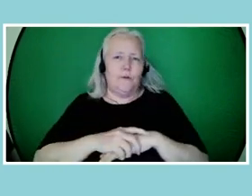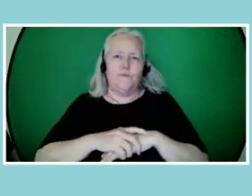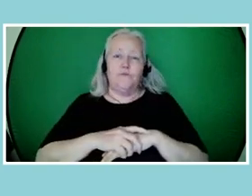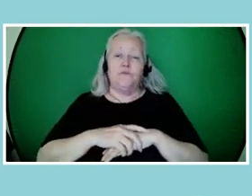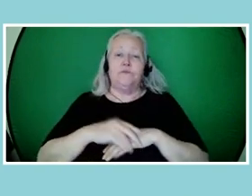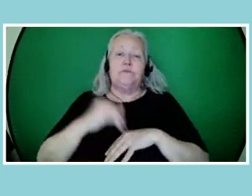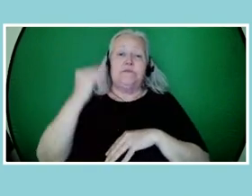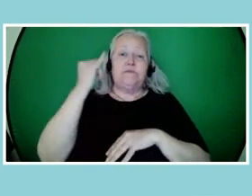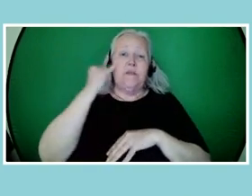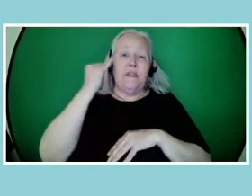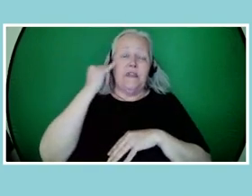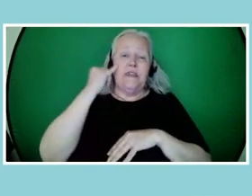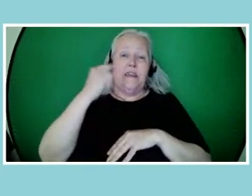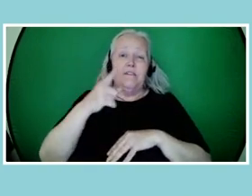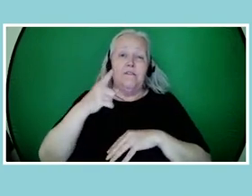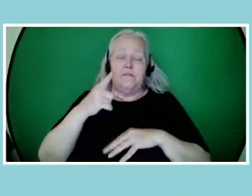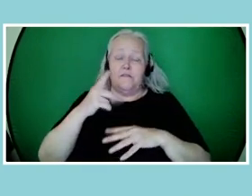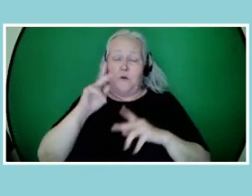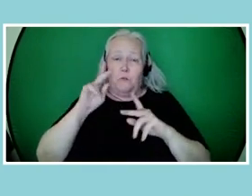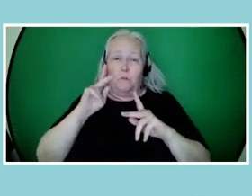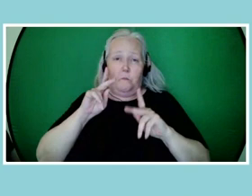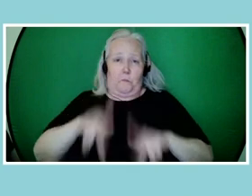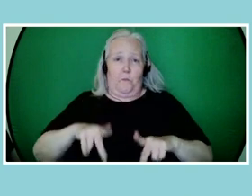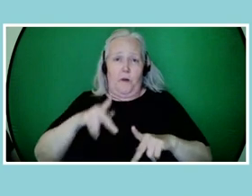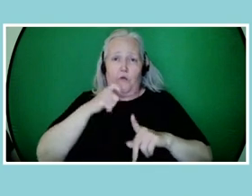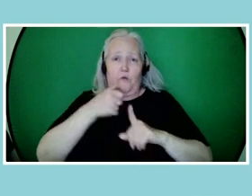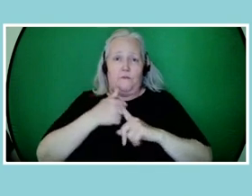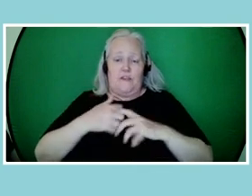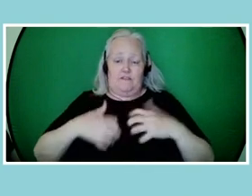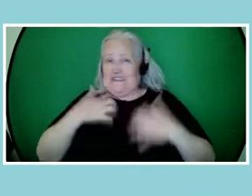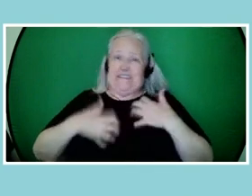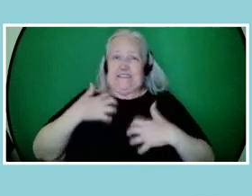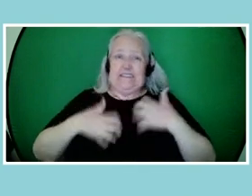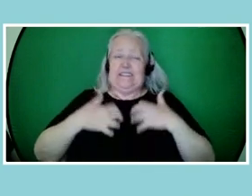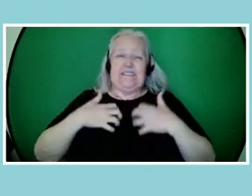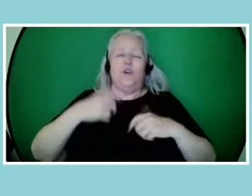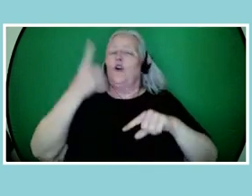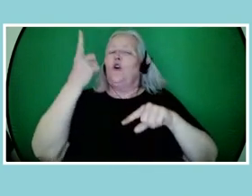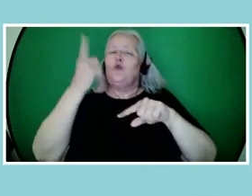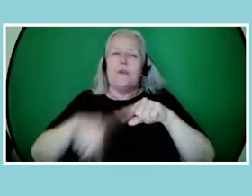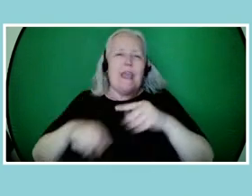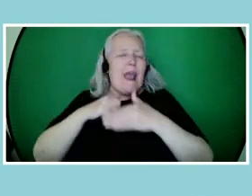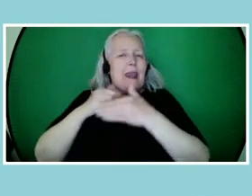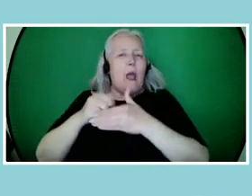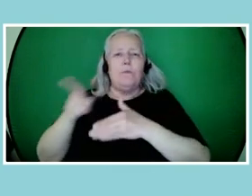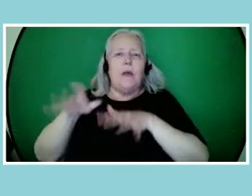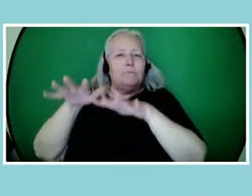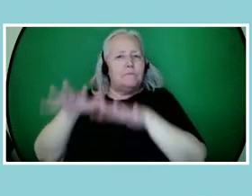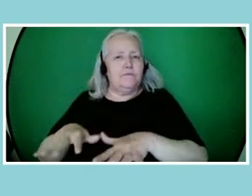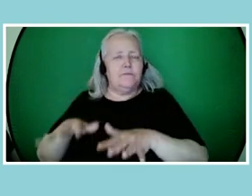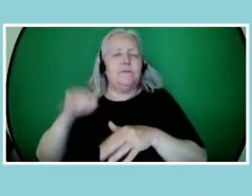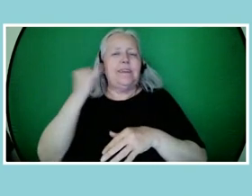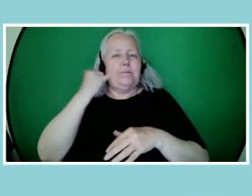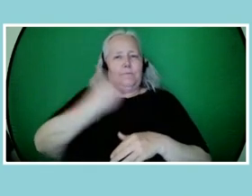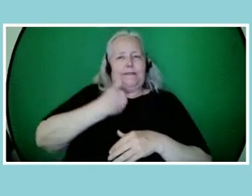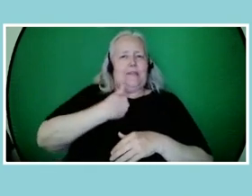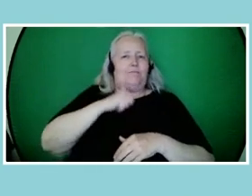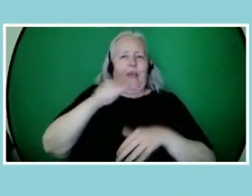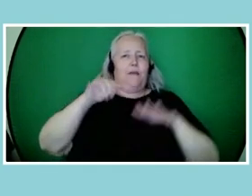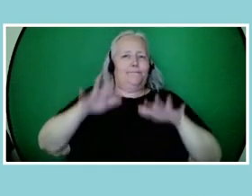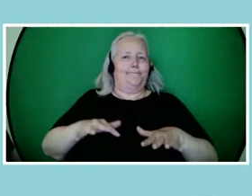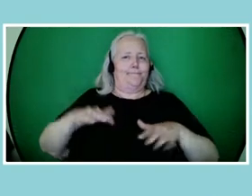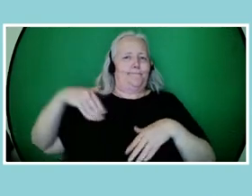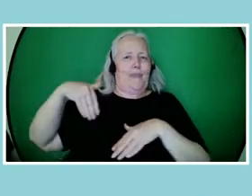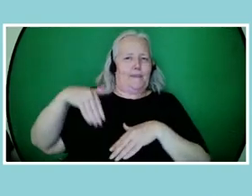an agitated person into a grounded place unless you are already grounded yourself. Next